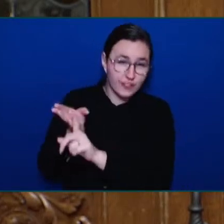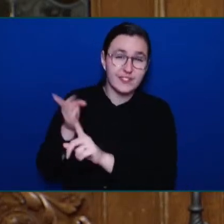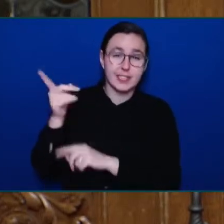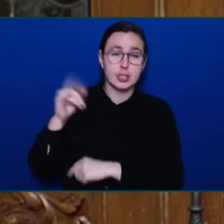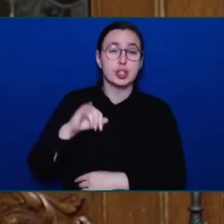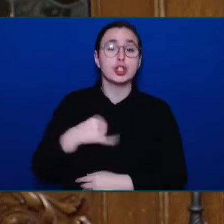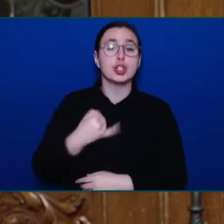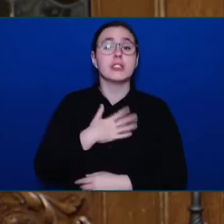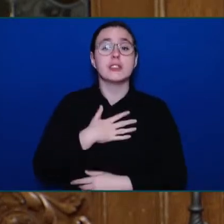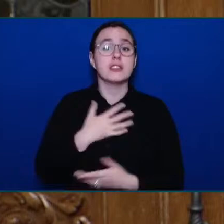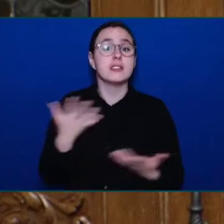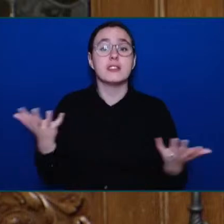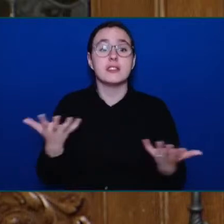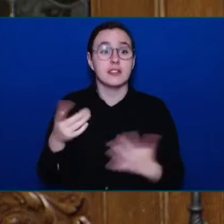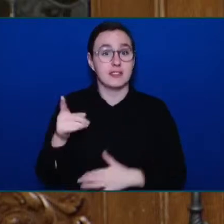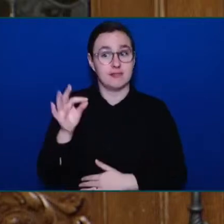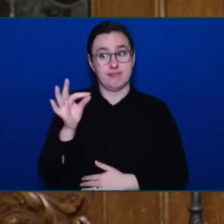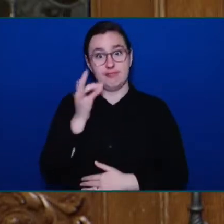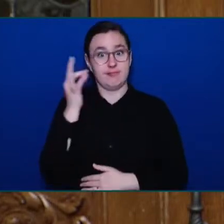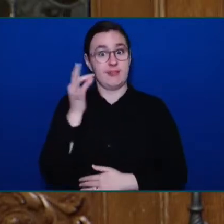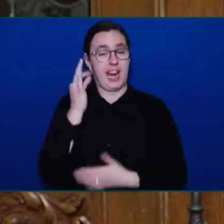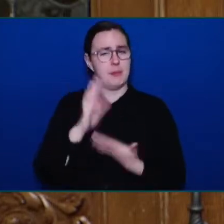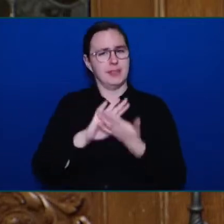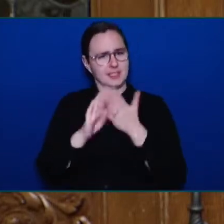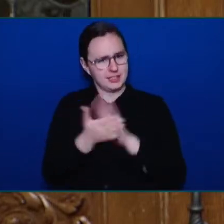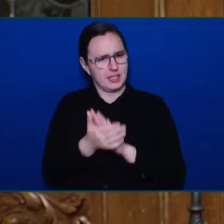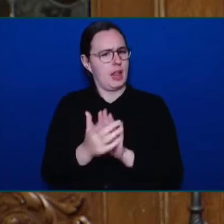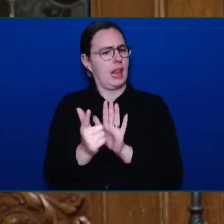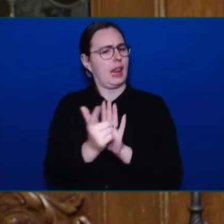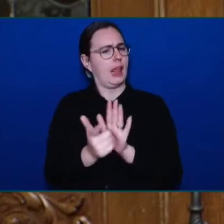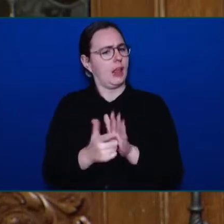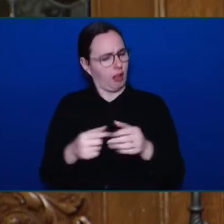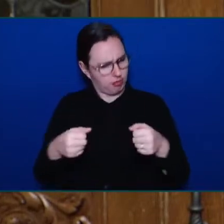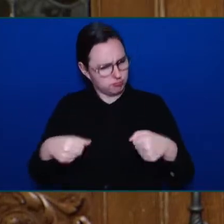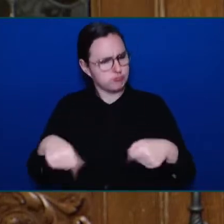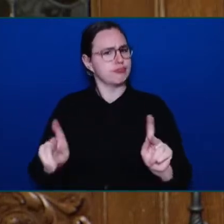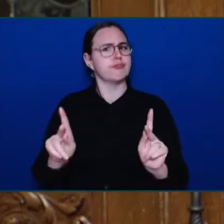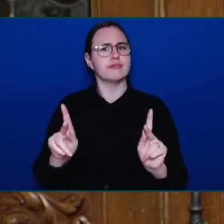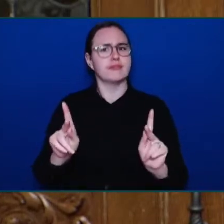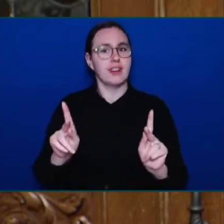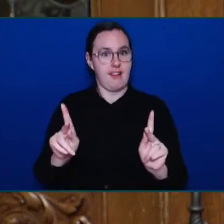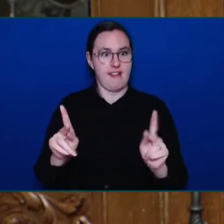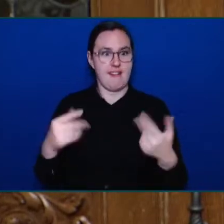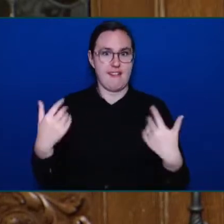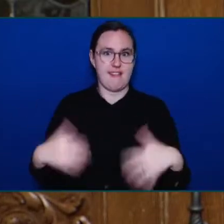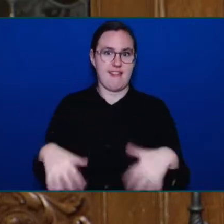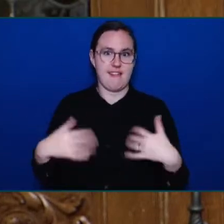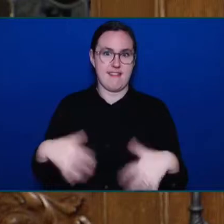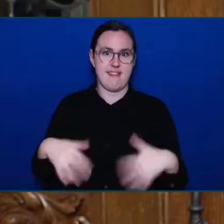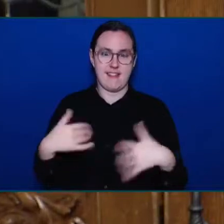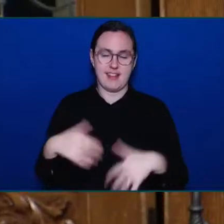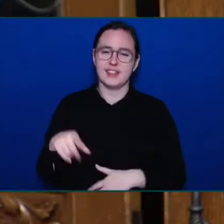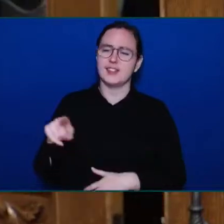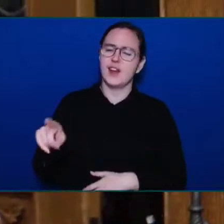whoop, but I would like to say, Kelly Coulter, I love you, and I'm so happy you're here today. Thank you, Kelly.